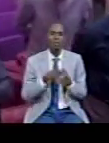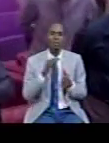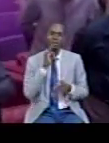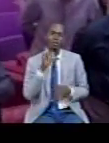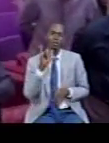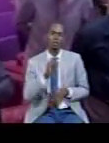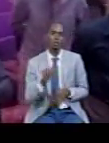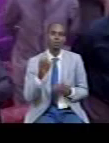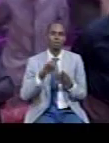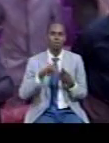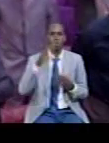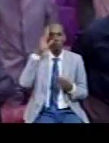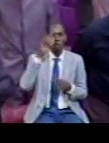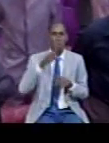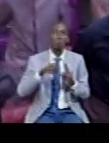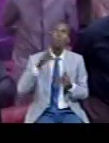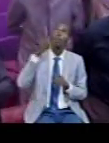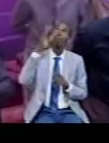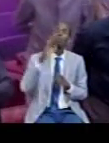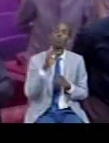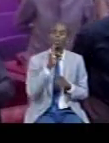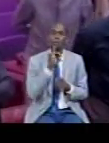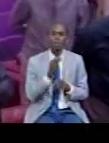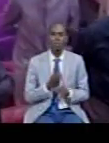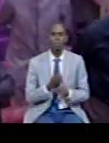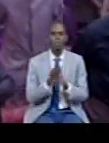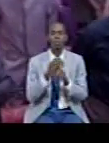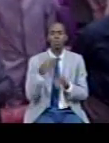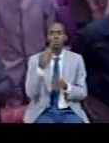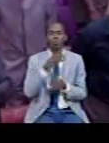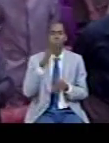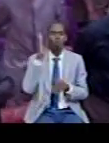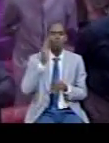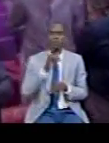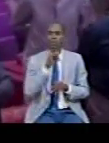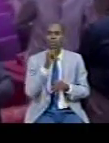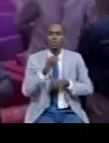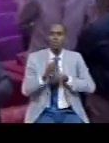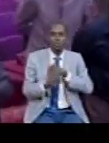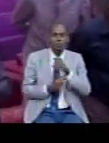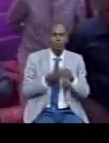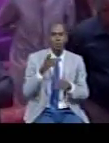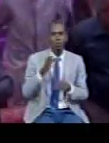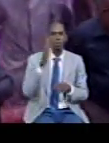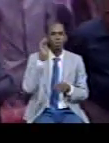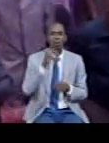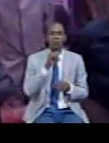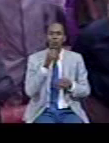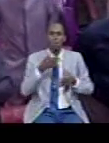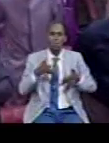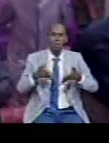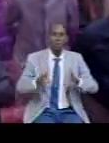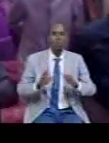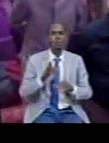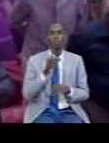man. But God is faithful, who will not suffer you, will not permit you,